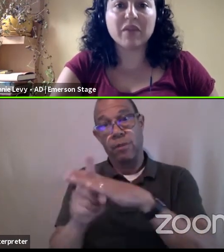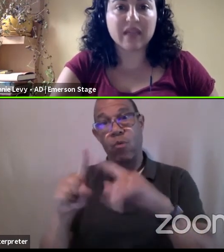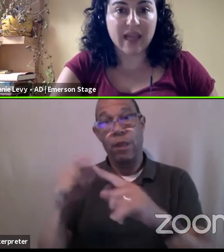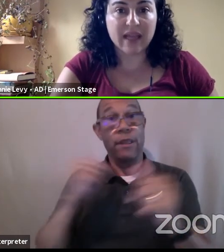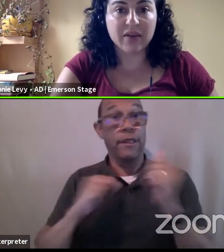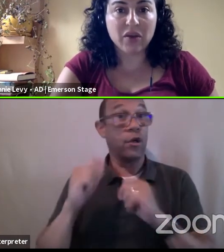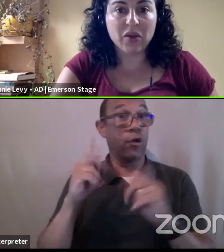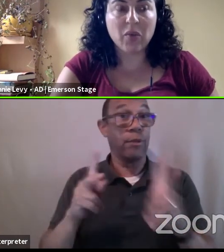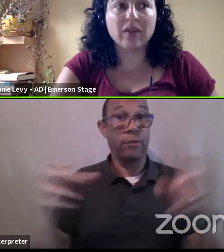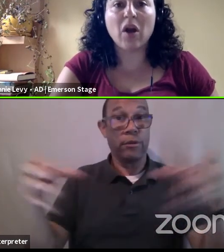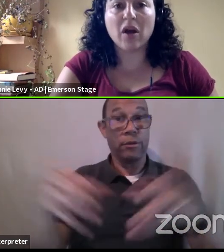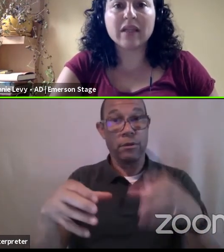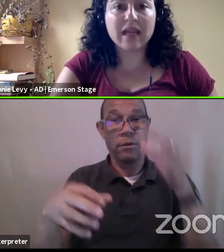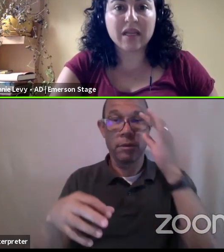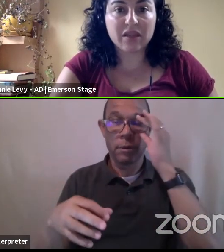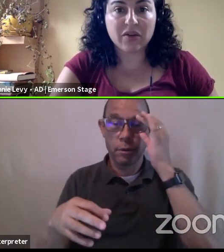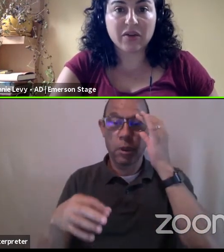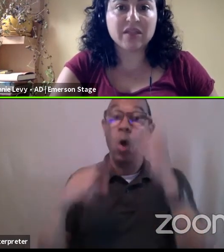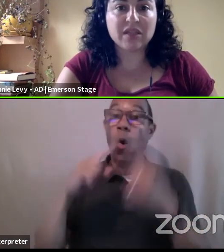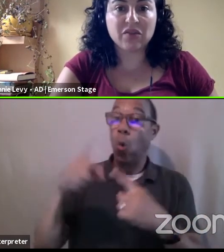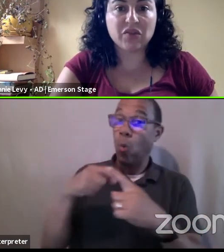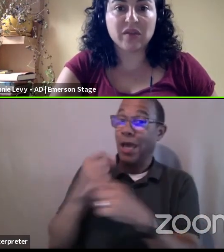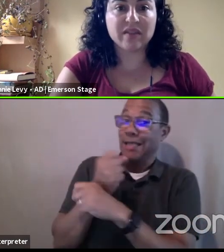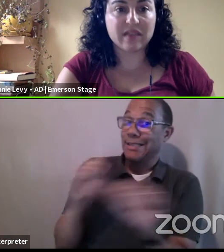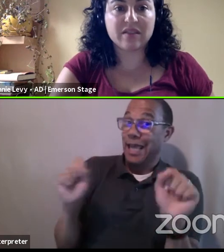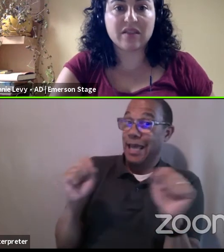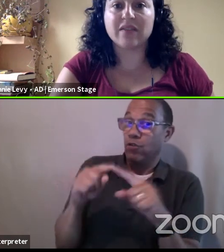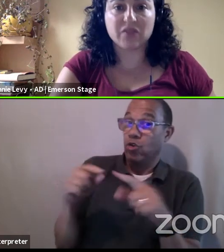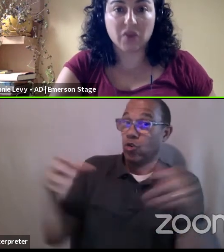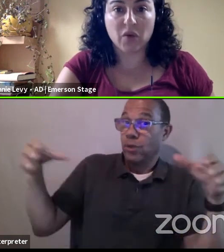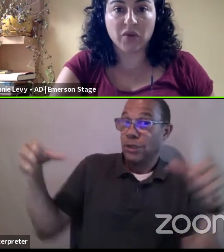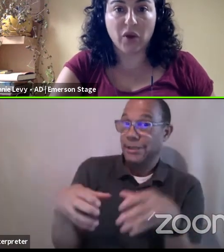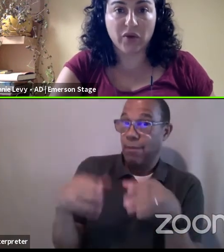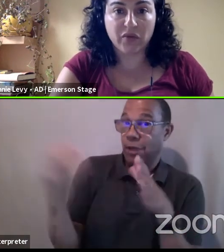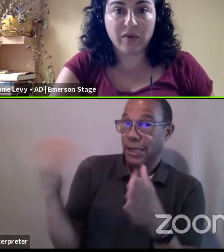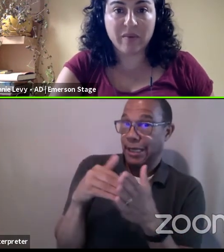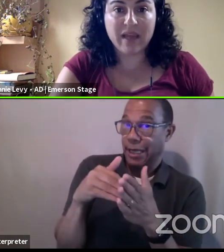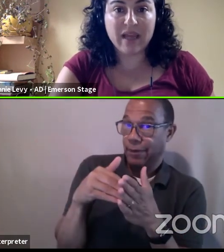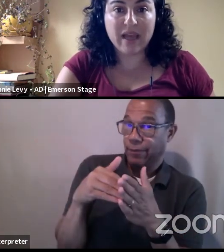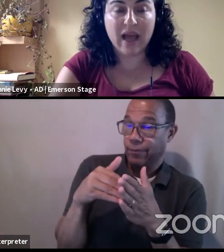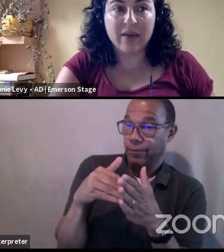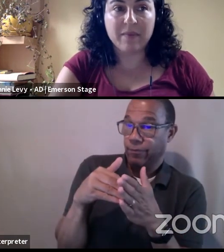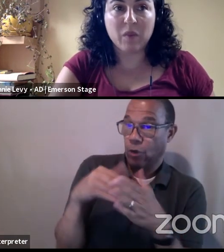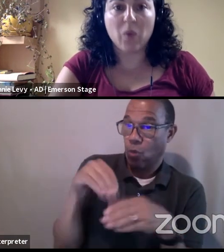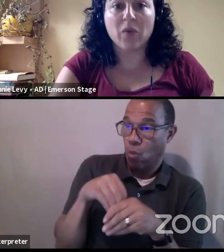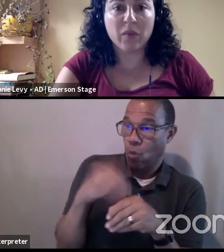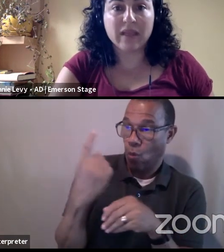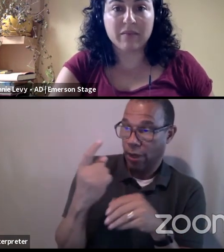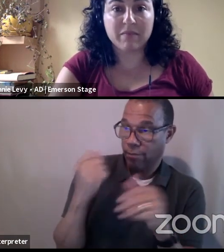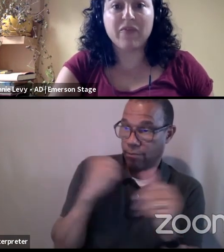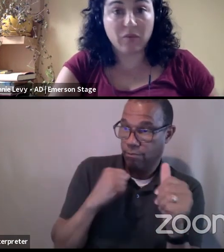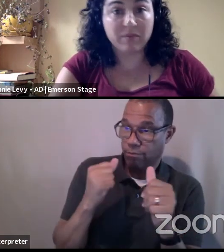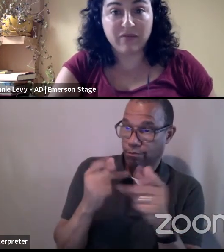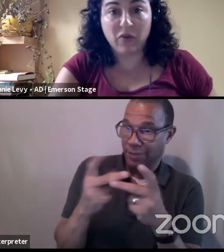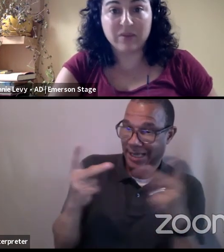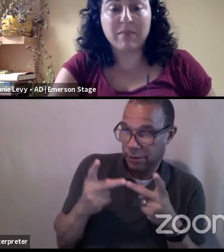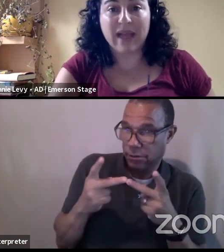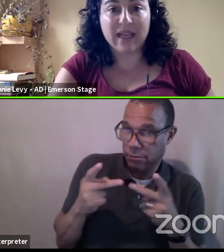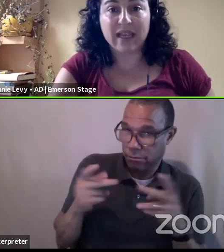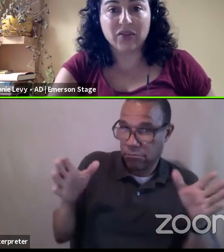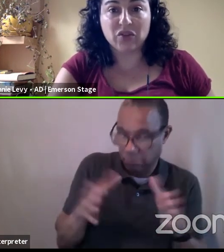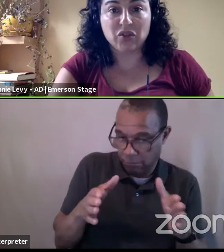assemble again, will online theater continue to exist as its own art form, um, or will it be